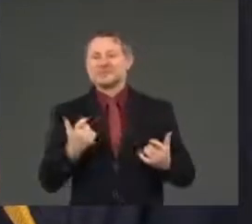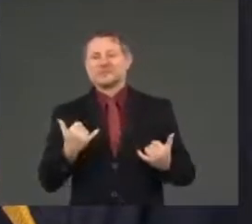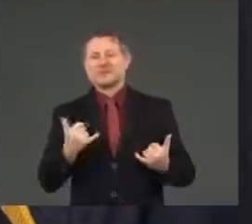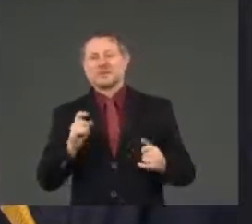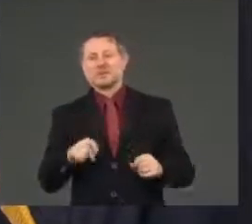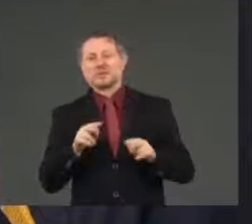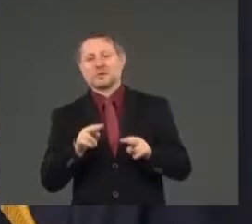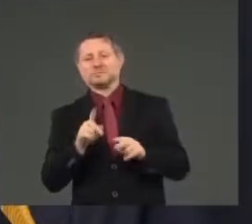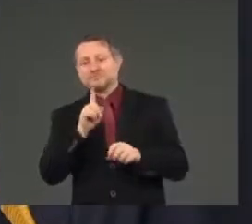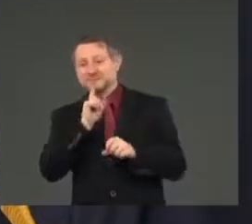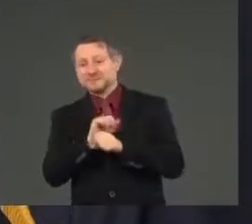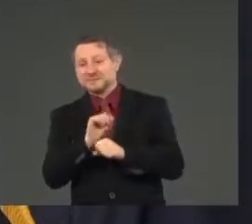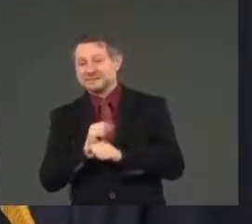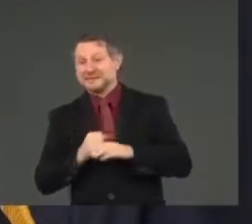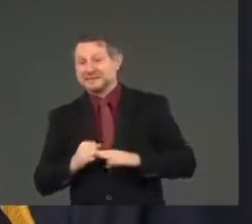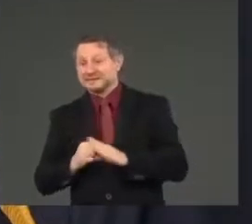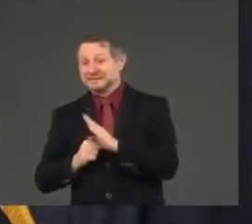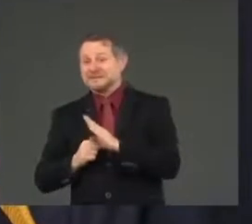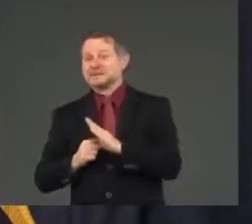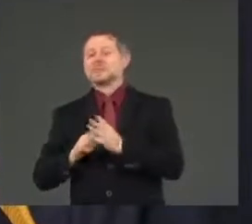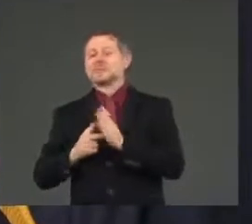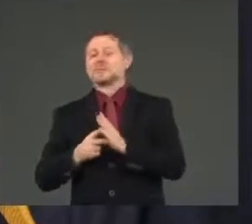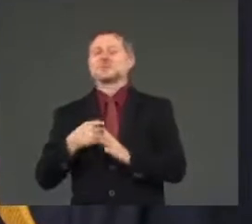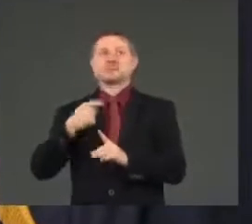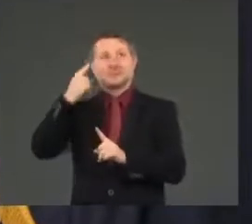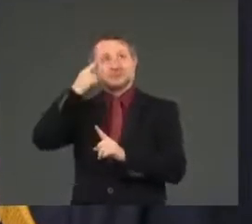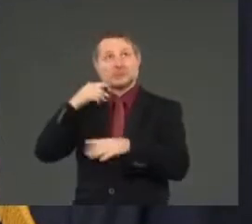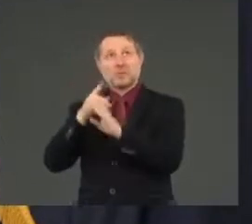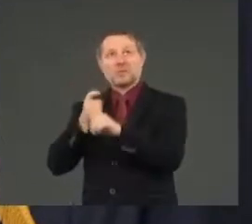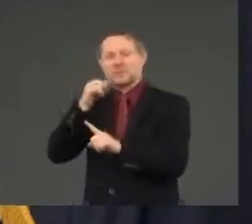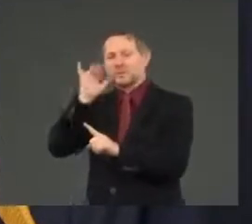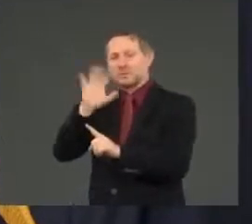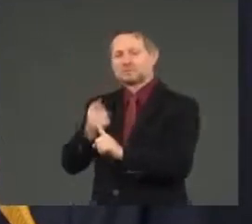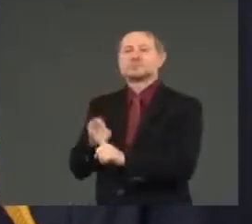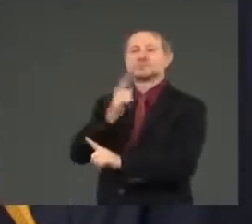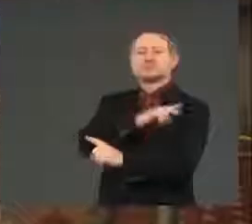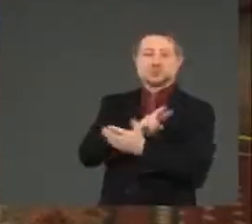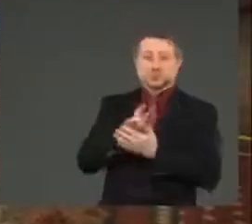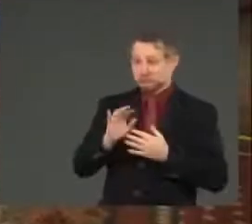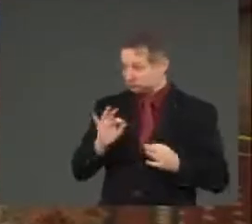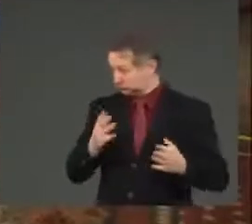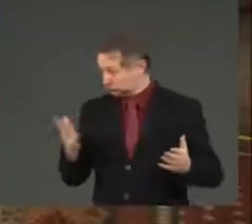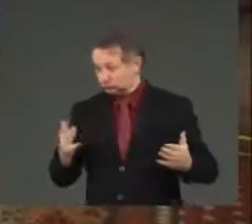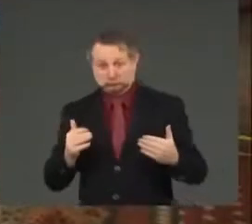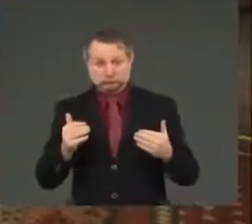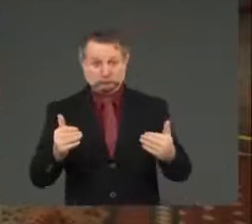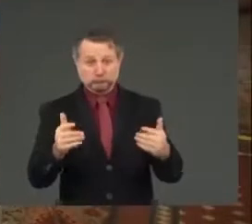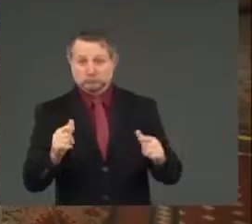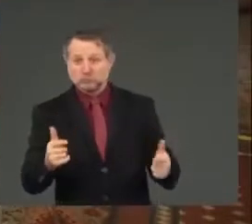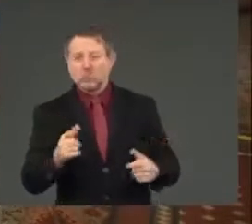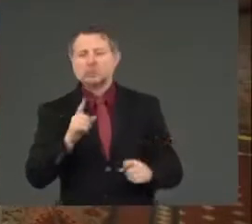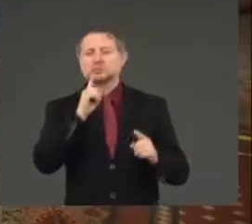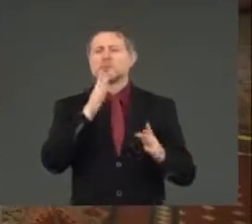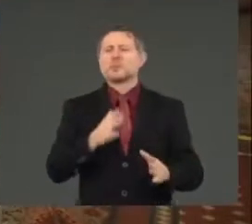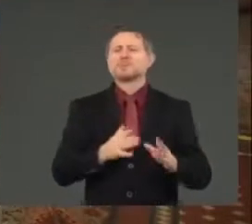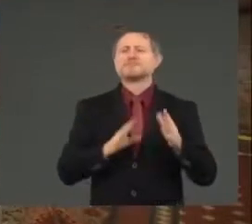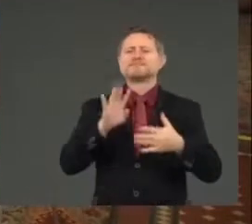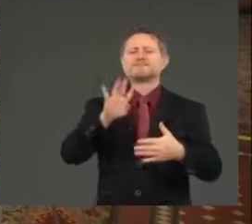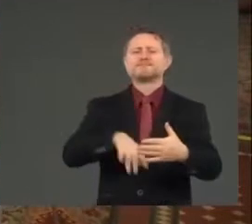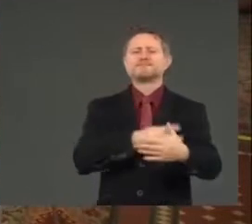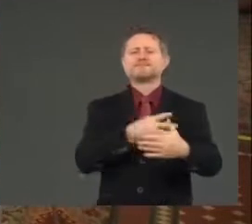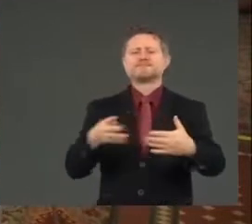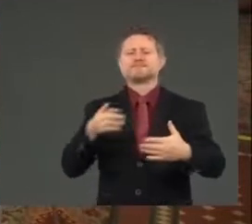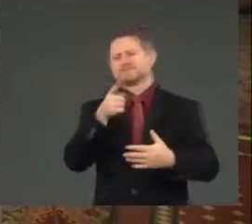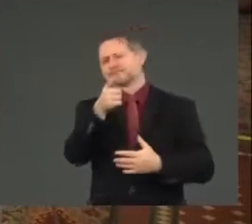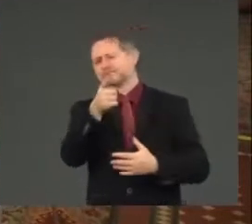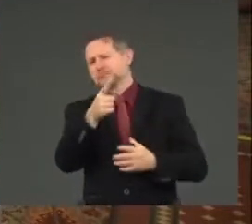wave from the past 2 weeks. Is that right? Your dashboard Your dashboard is mostly based on hospitalizations,